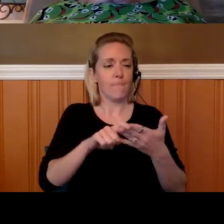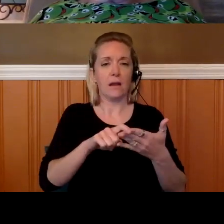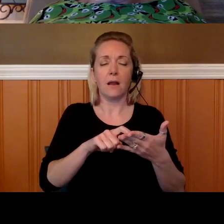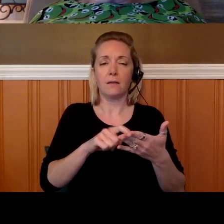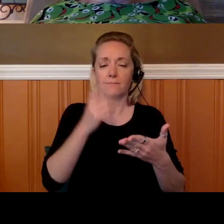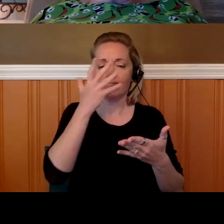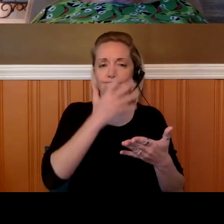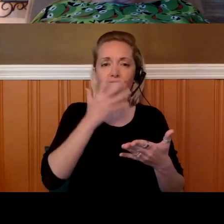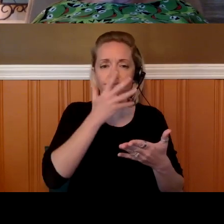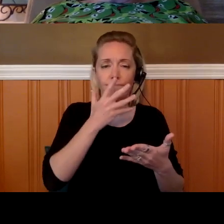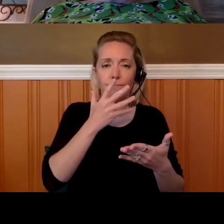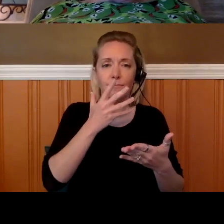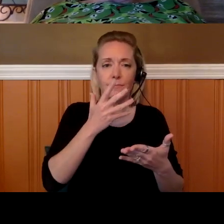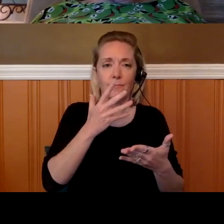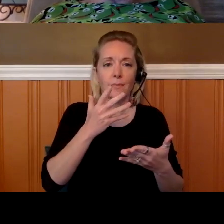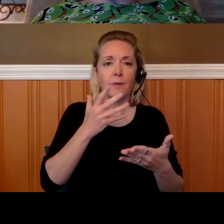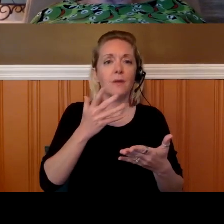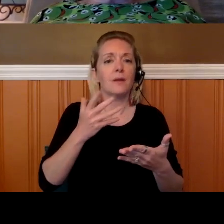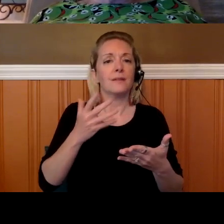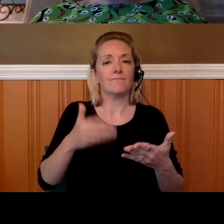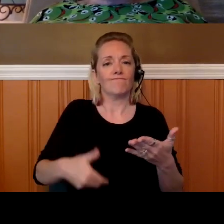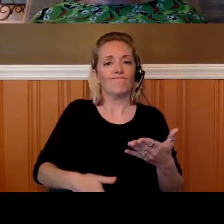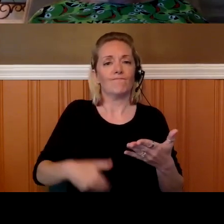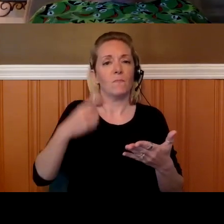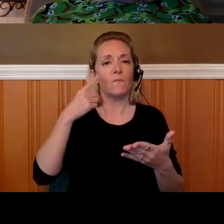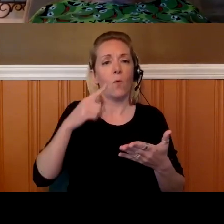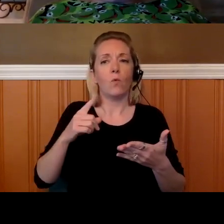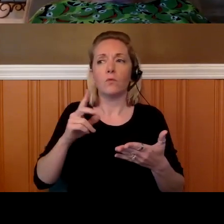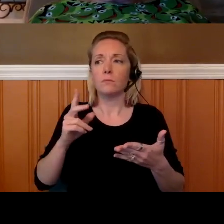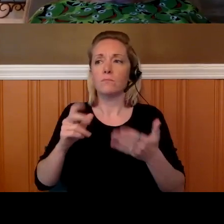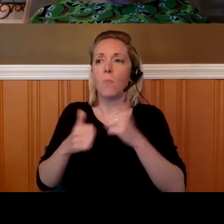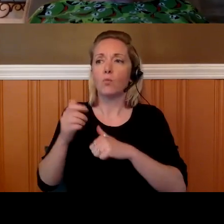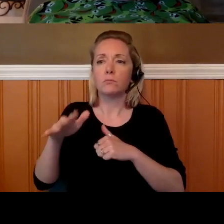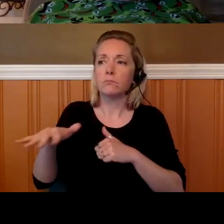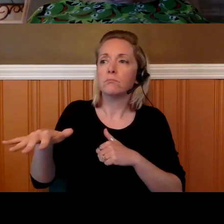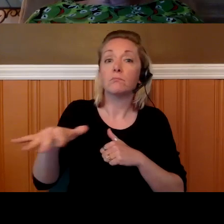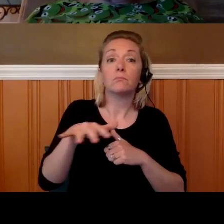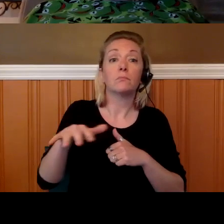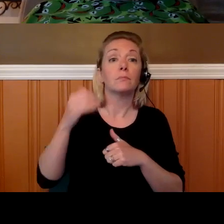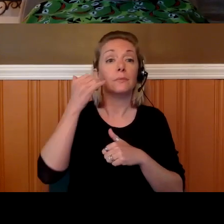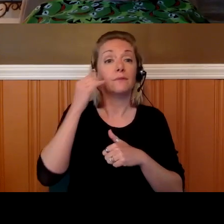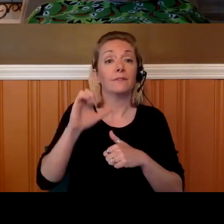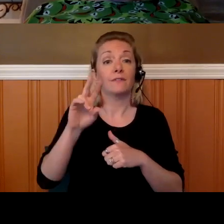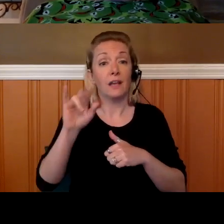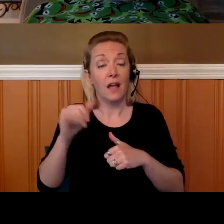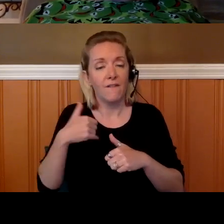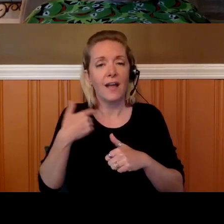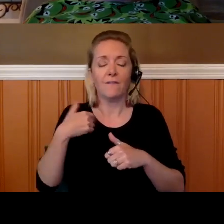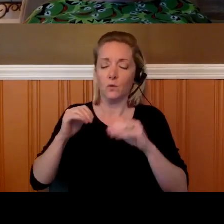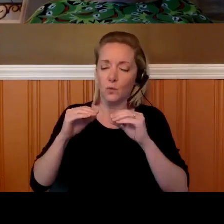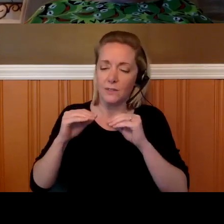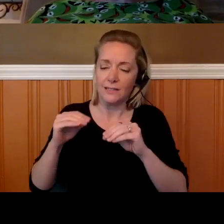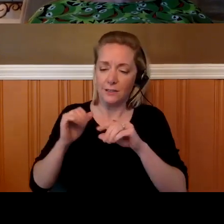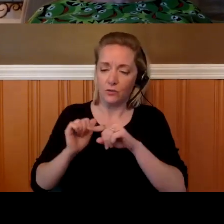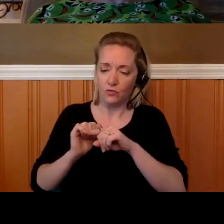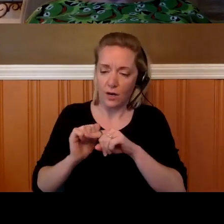more cognitive level with our kids. So then there's pictures and communication symbols.